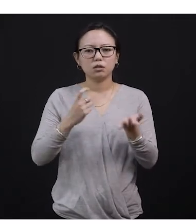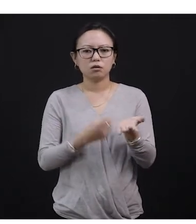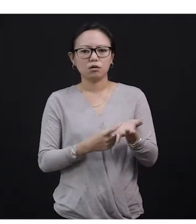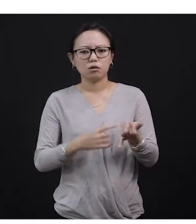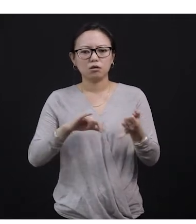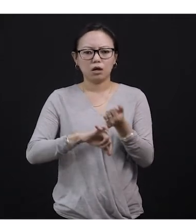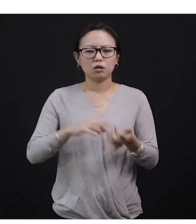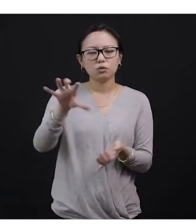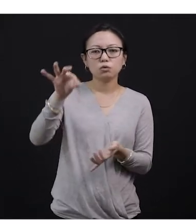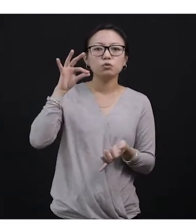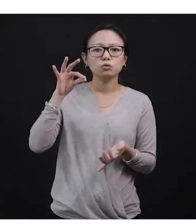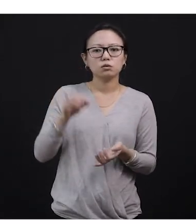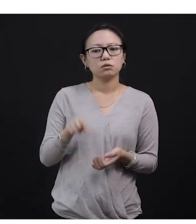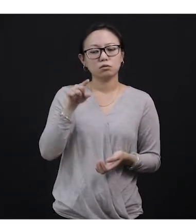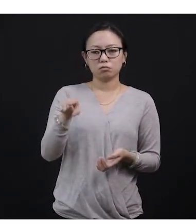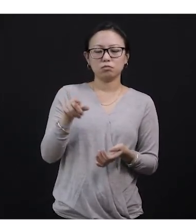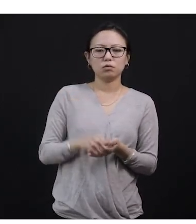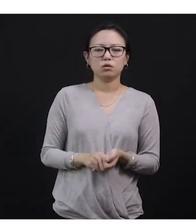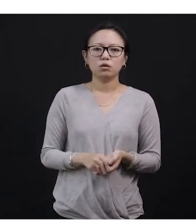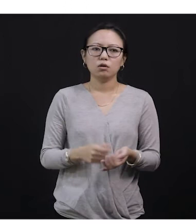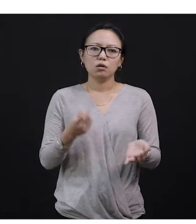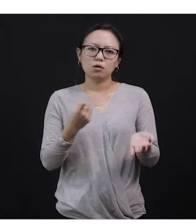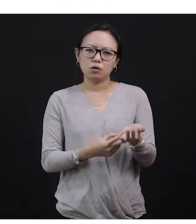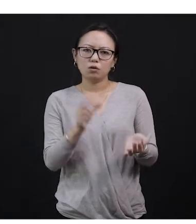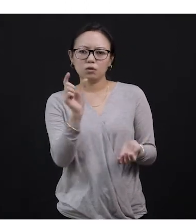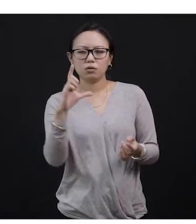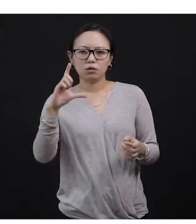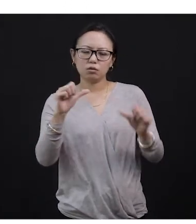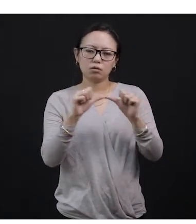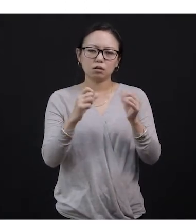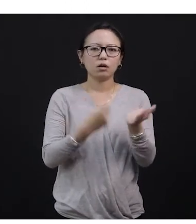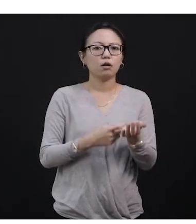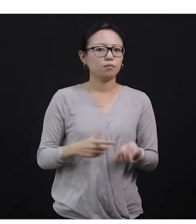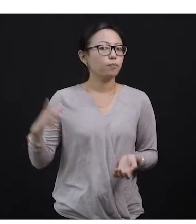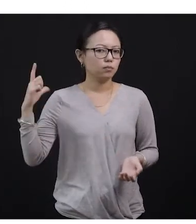became their ruler, okay? So look carefully. These